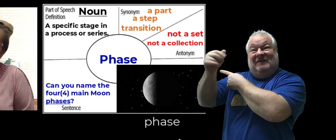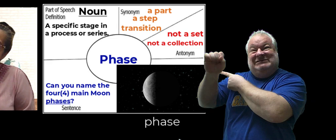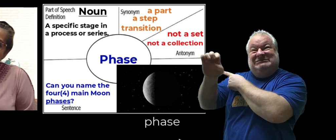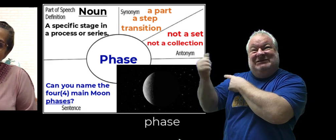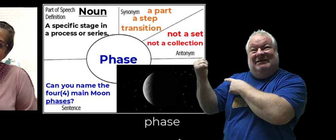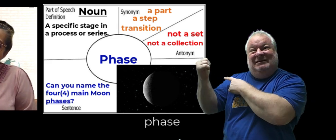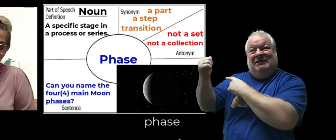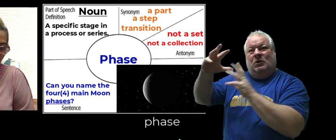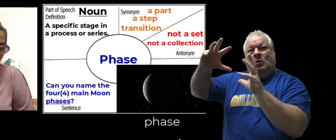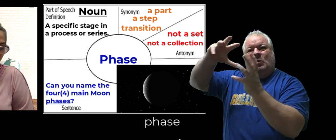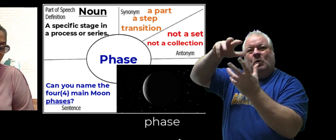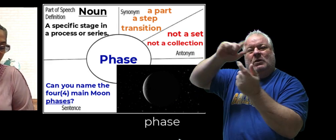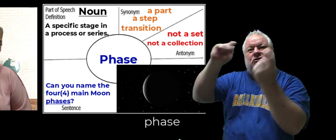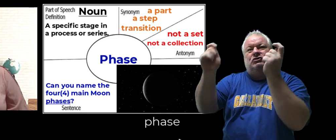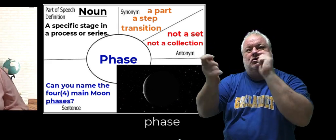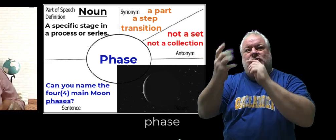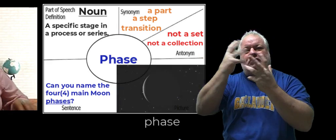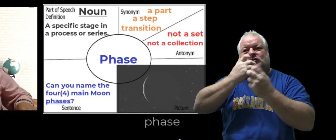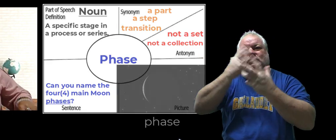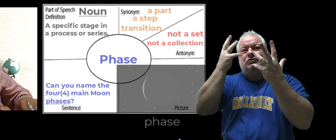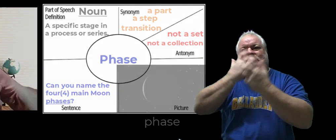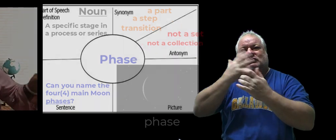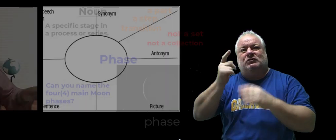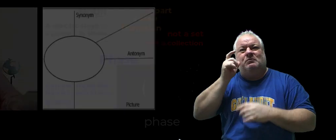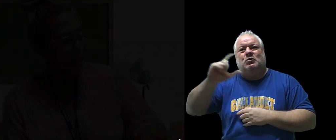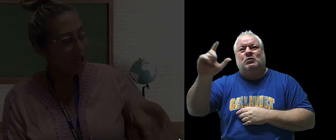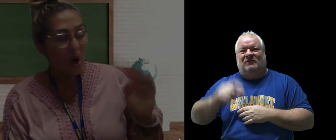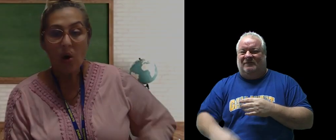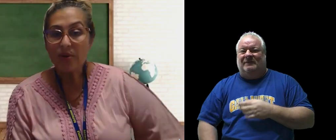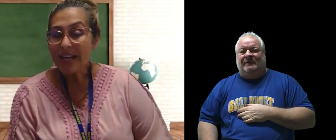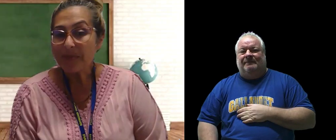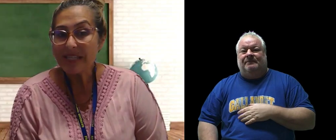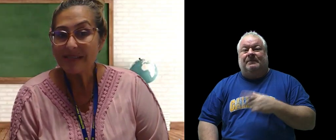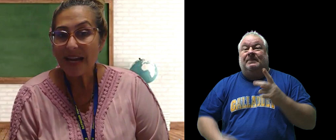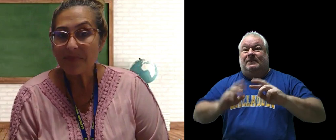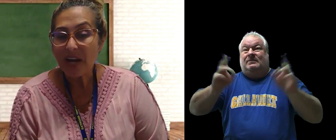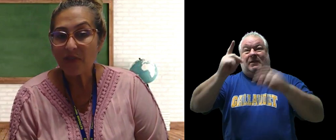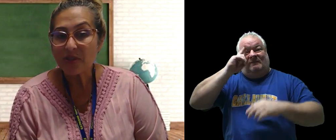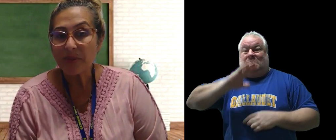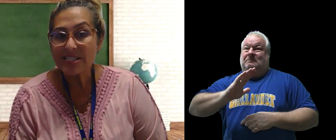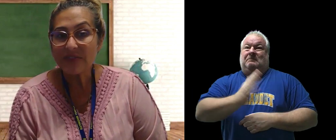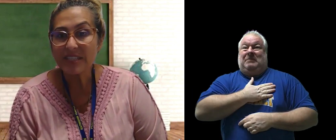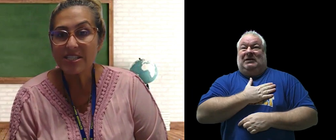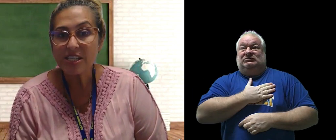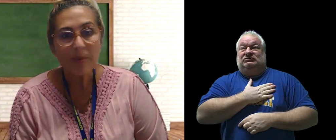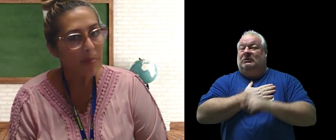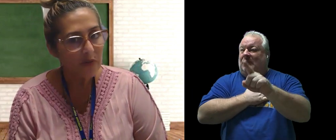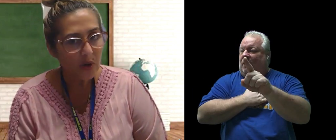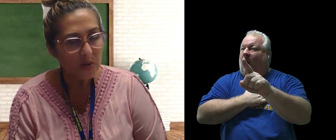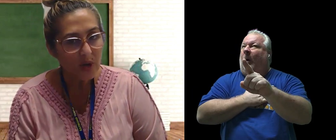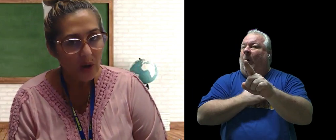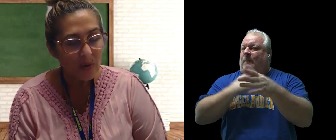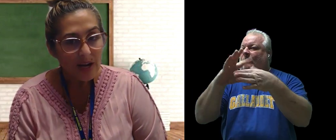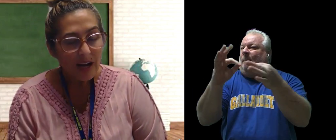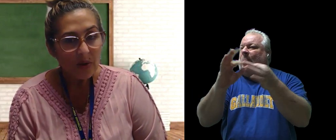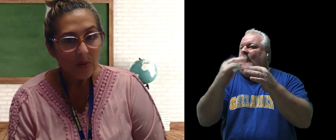word phase. Phase, the word of the day. Okay, please stand by for the Pledge of Allegiance. But before